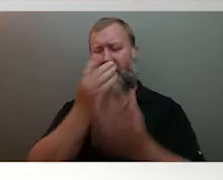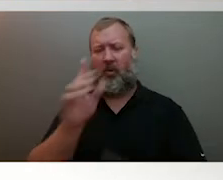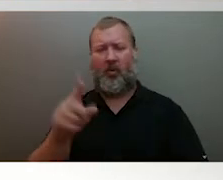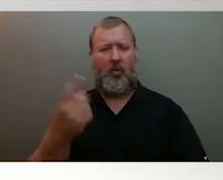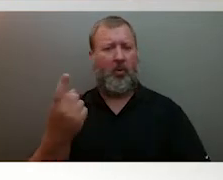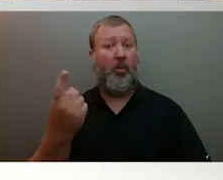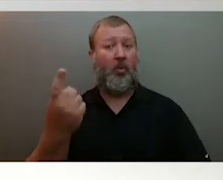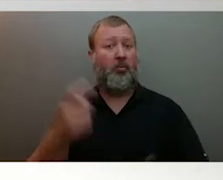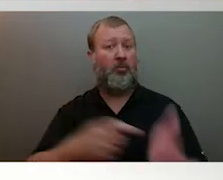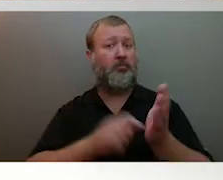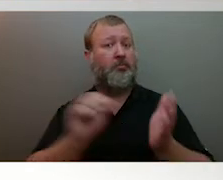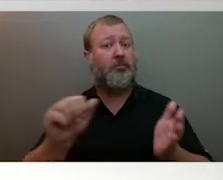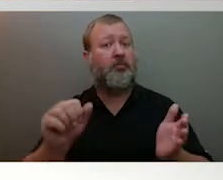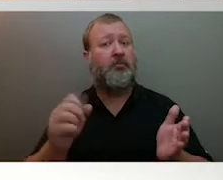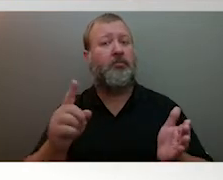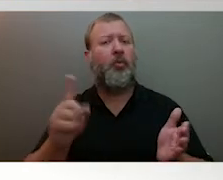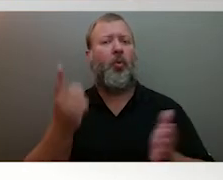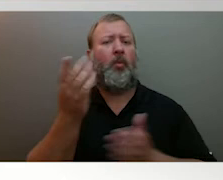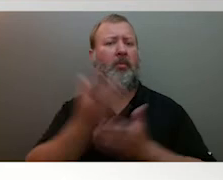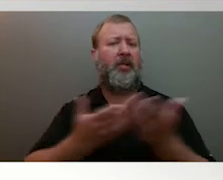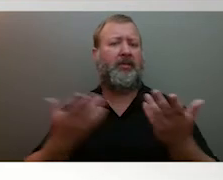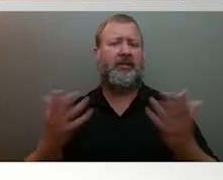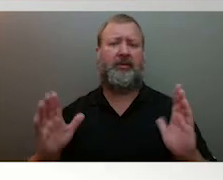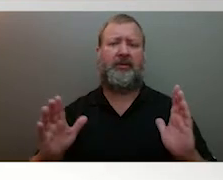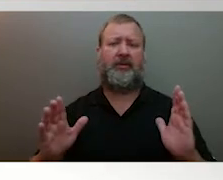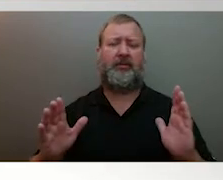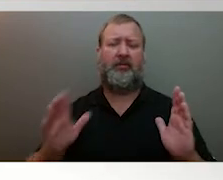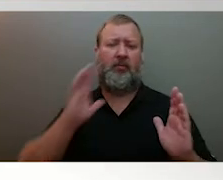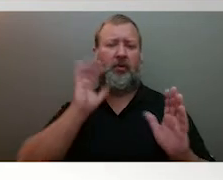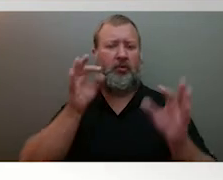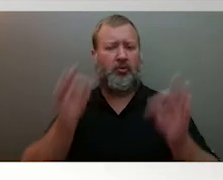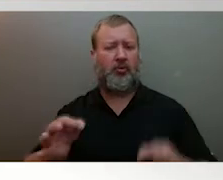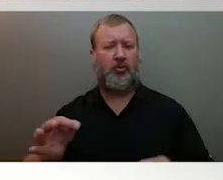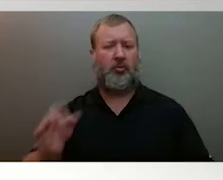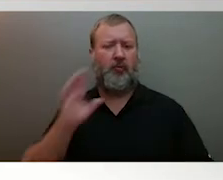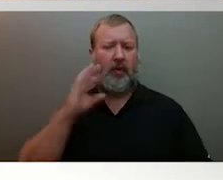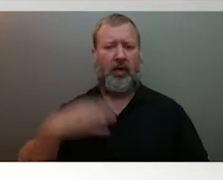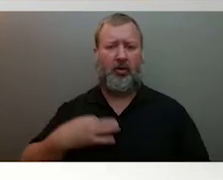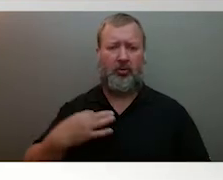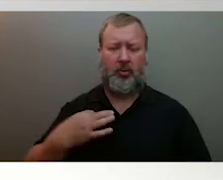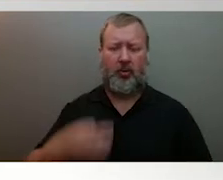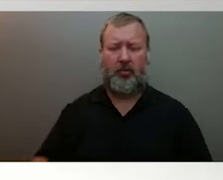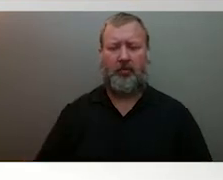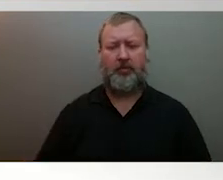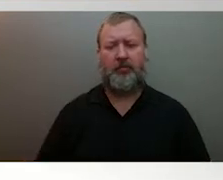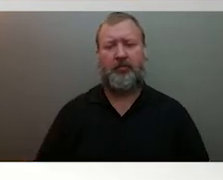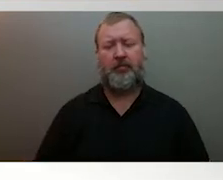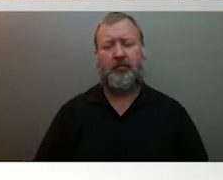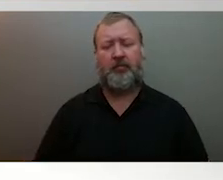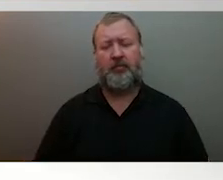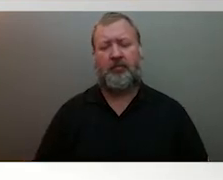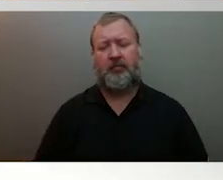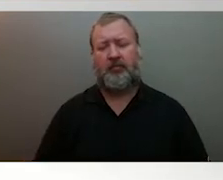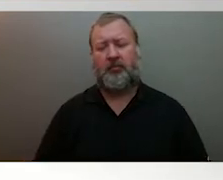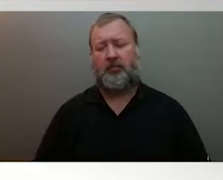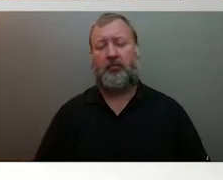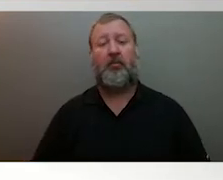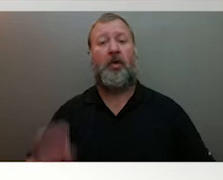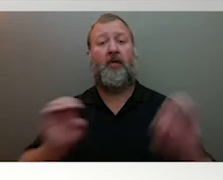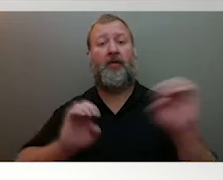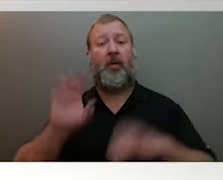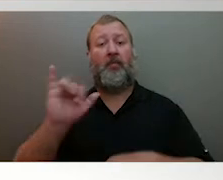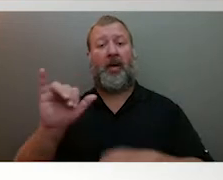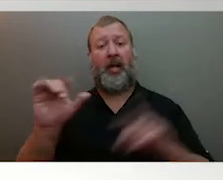It's a required piece, but it's just one piece of the data they use to determine eligibility. The evaluation by a licensed